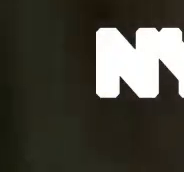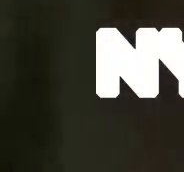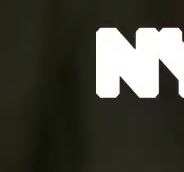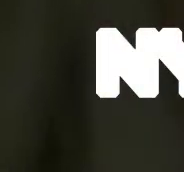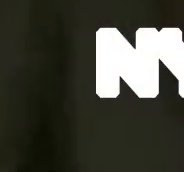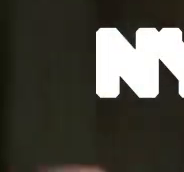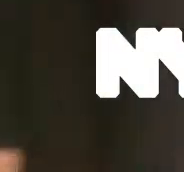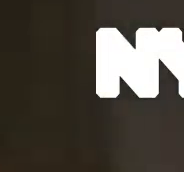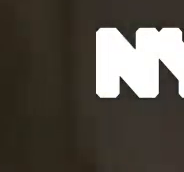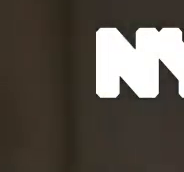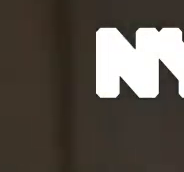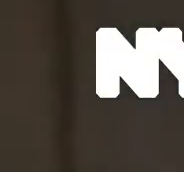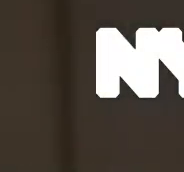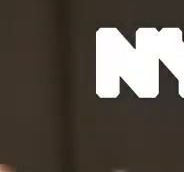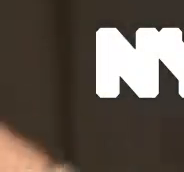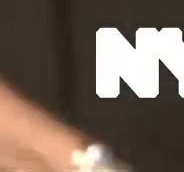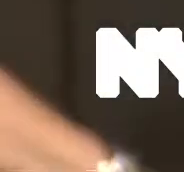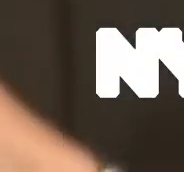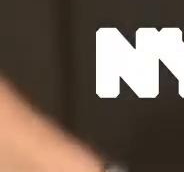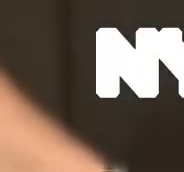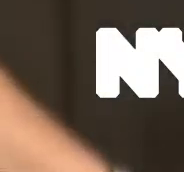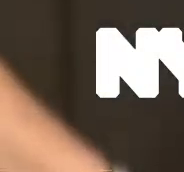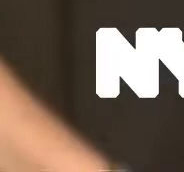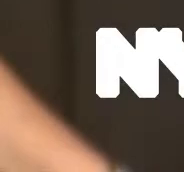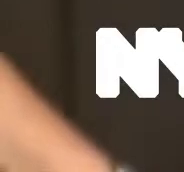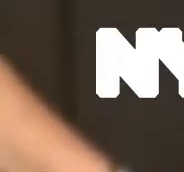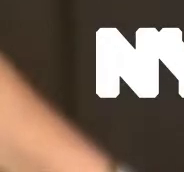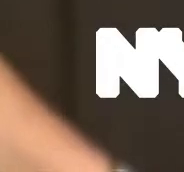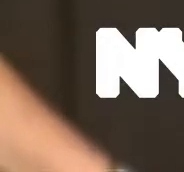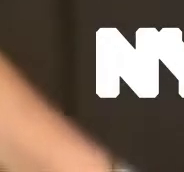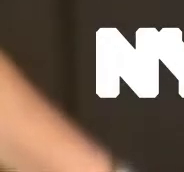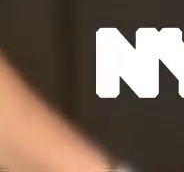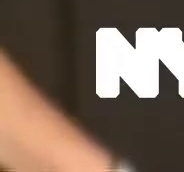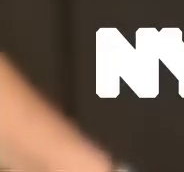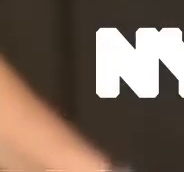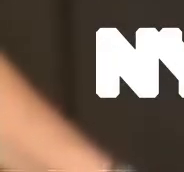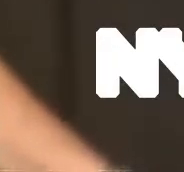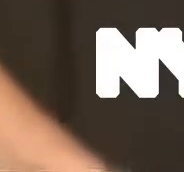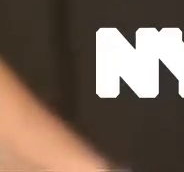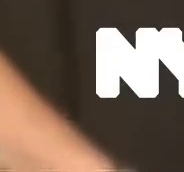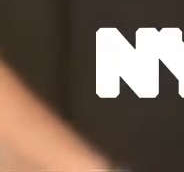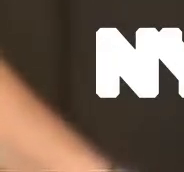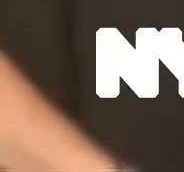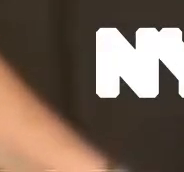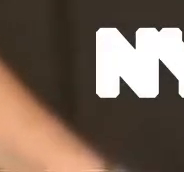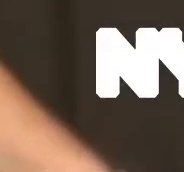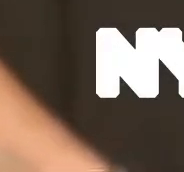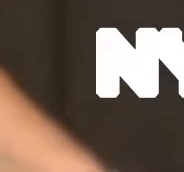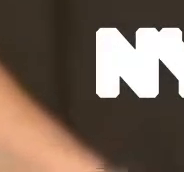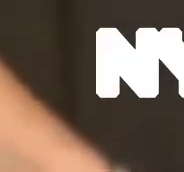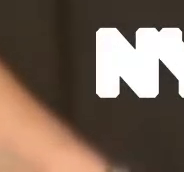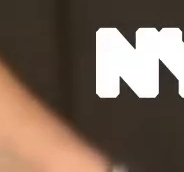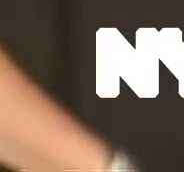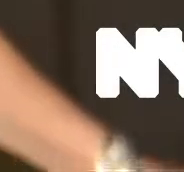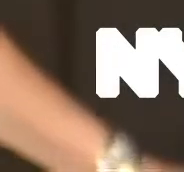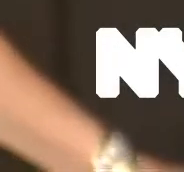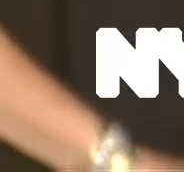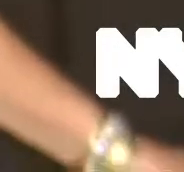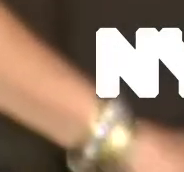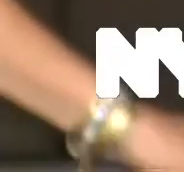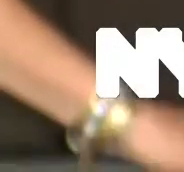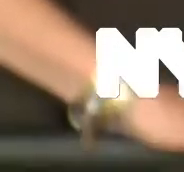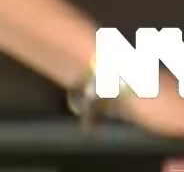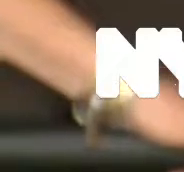for committing to be helpers and healers. And now it is my pleasure